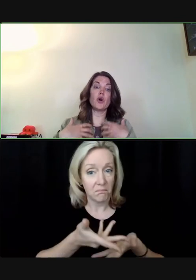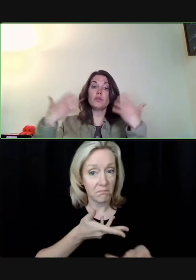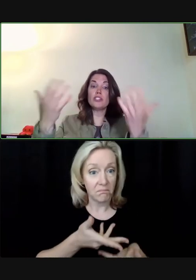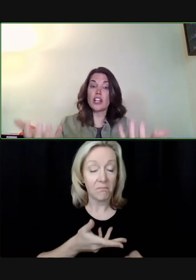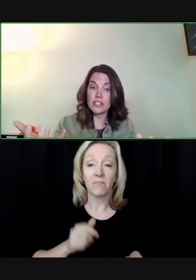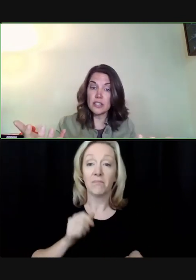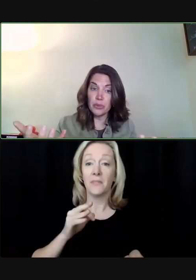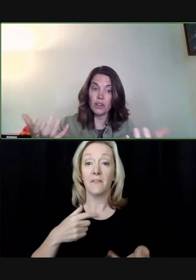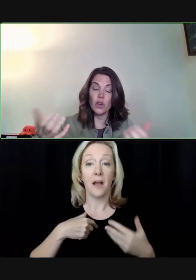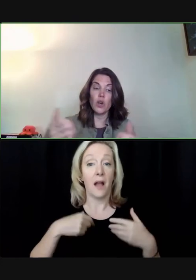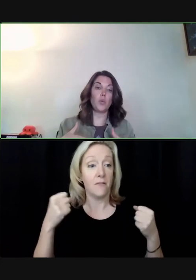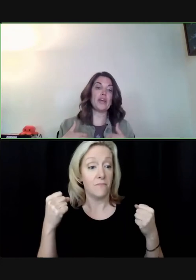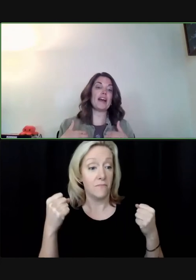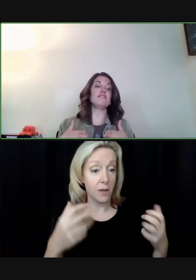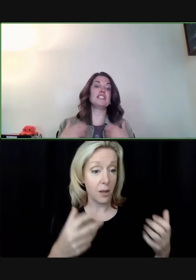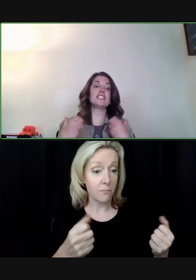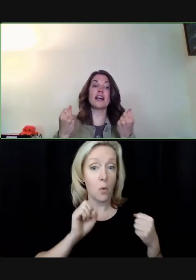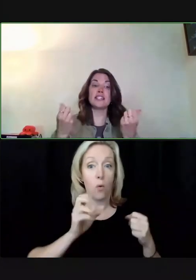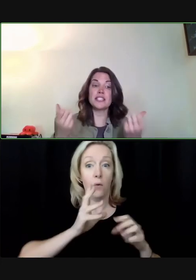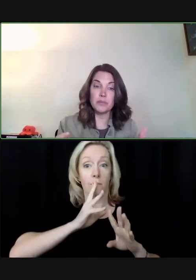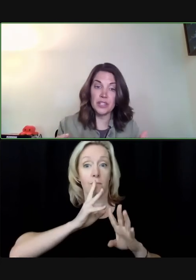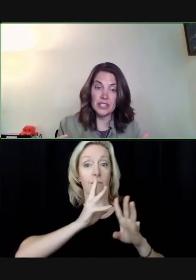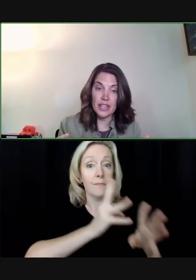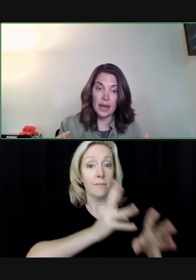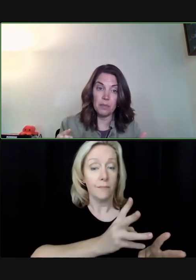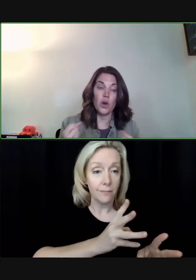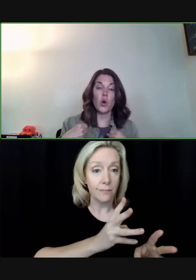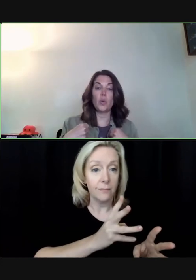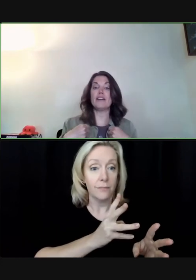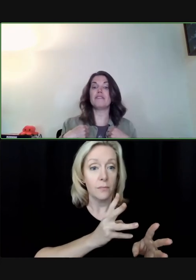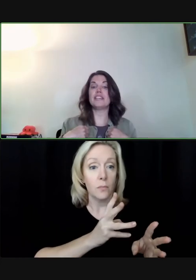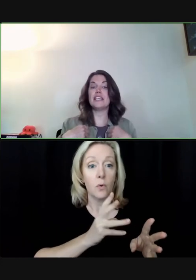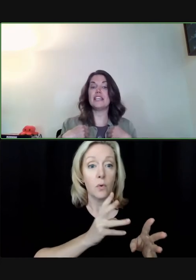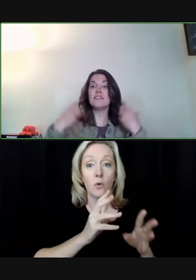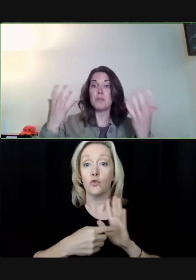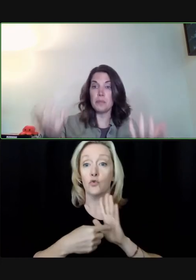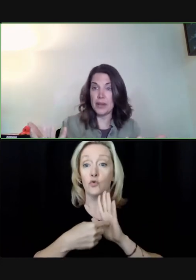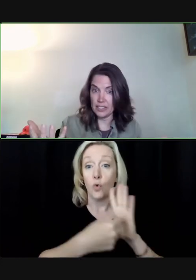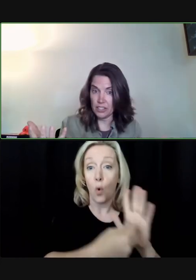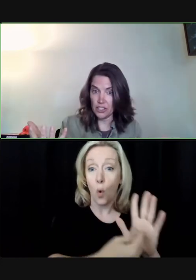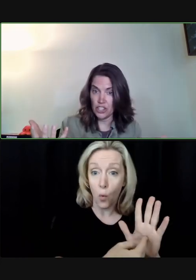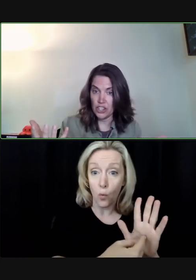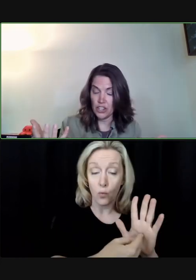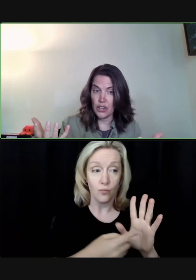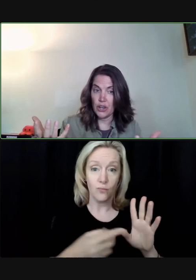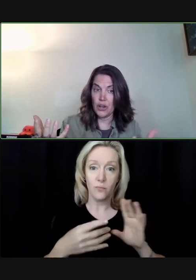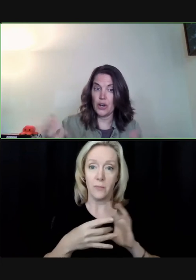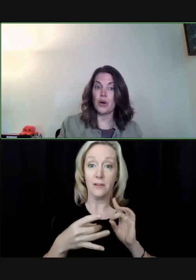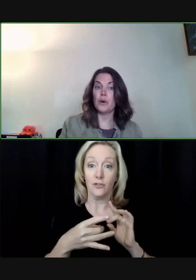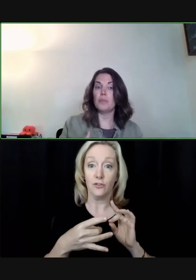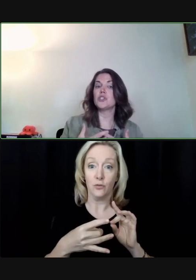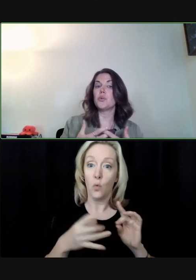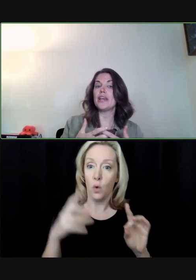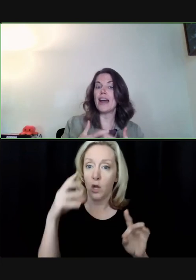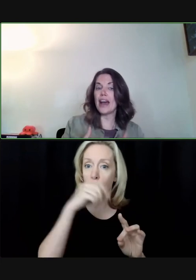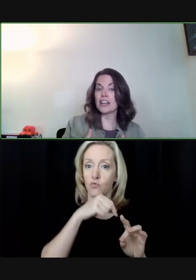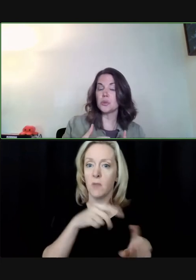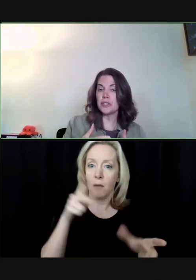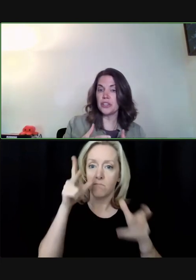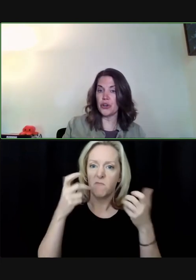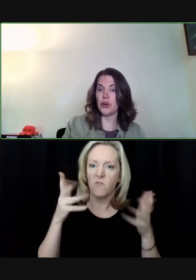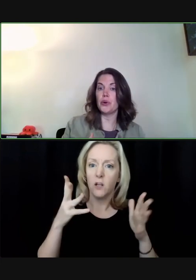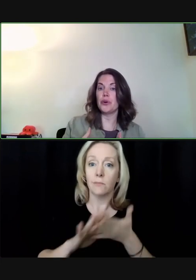have told a child something, we have signed something to them, we have given them a message, but do